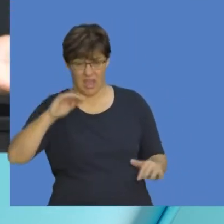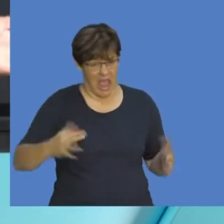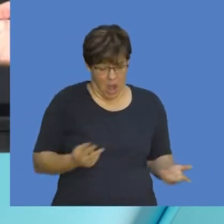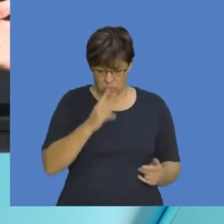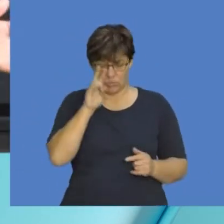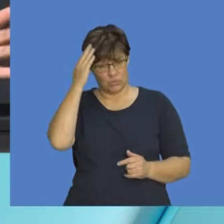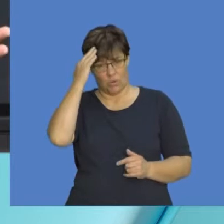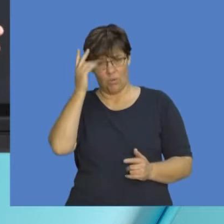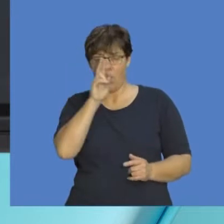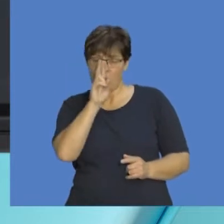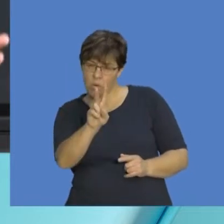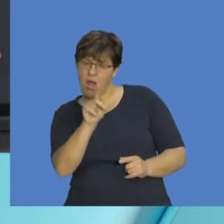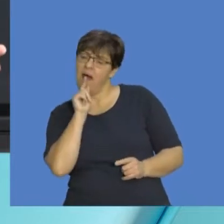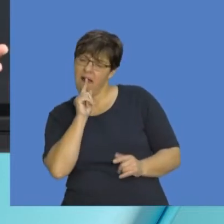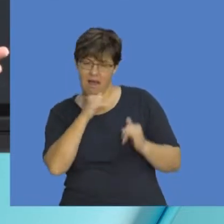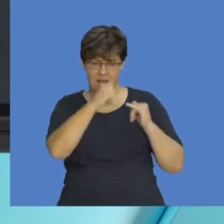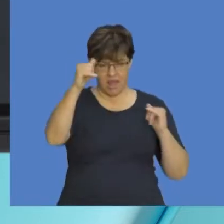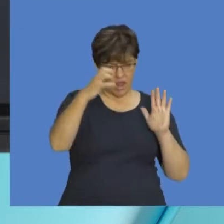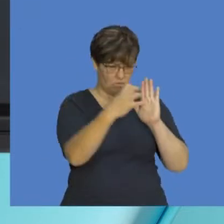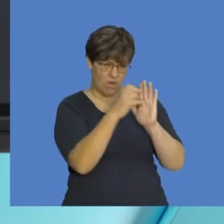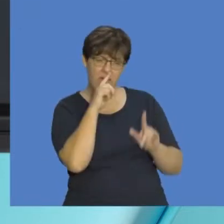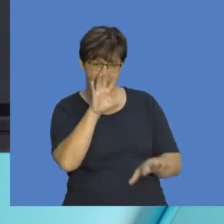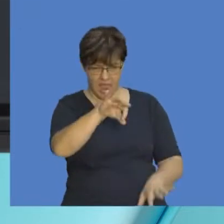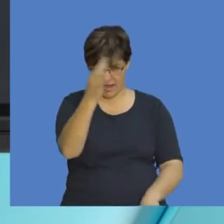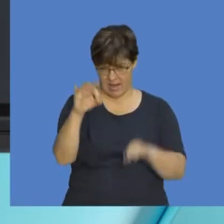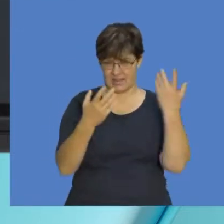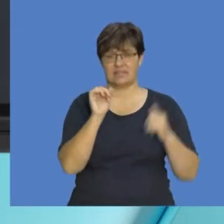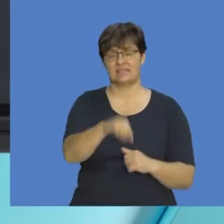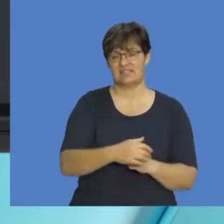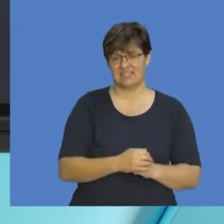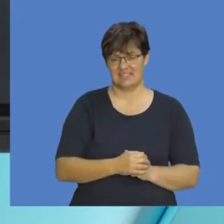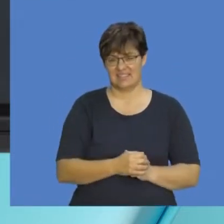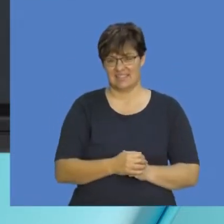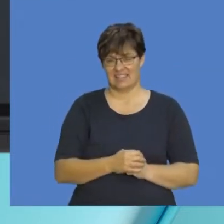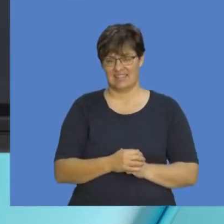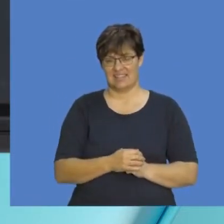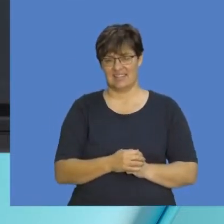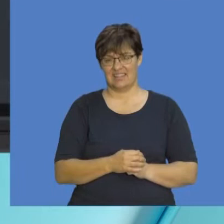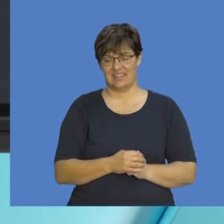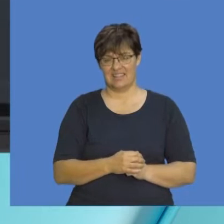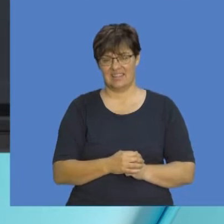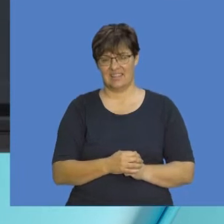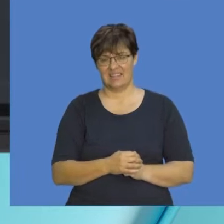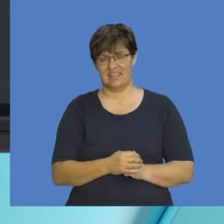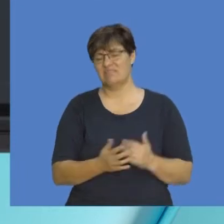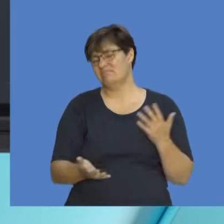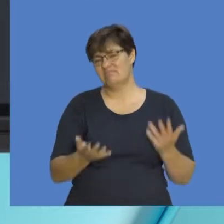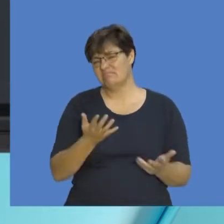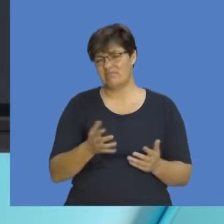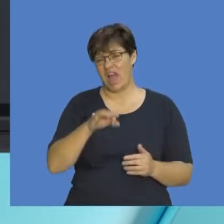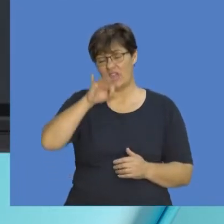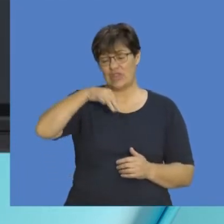We can look at that line graph and analyze. I think that can happen if we can get